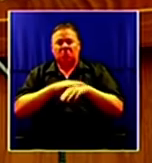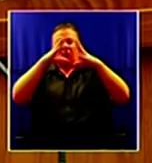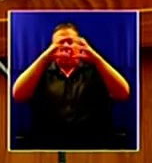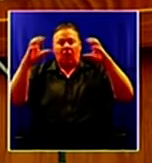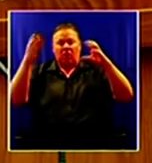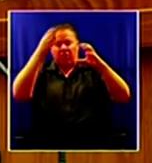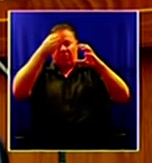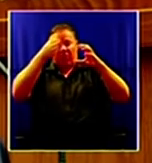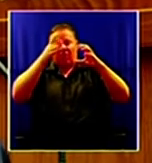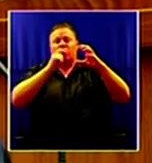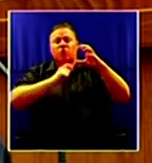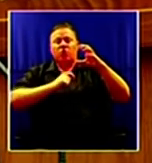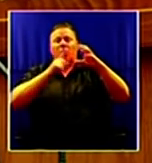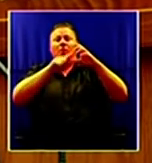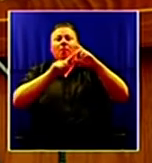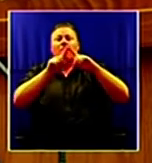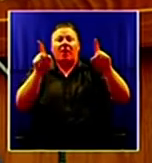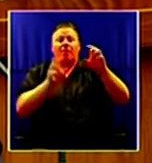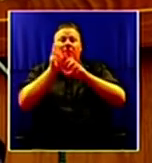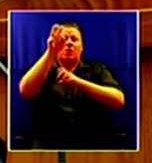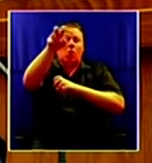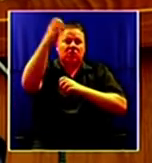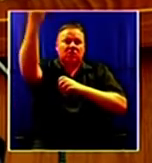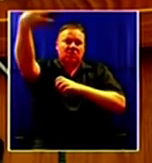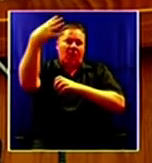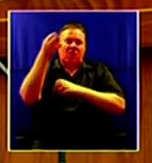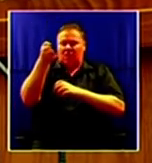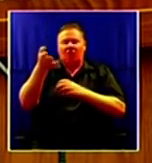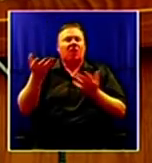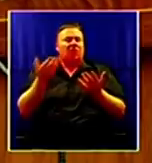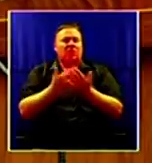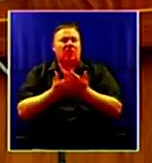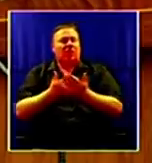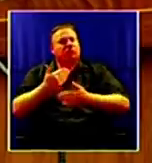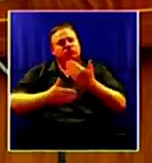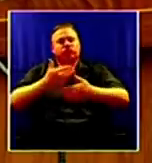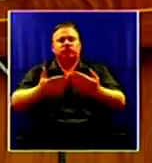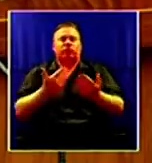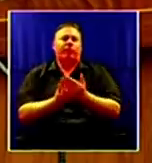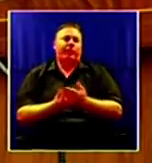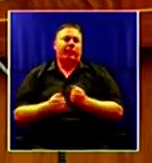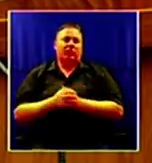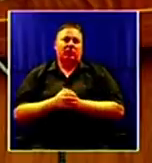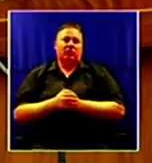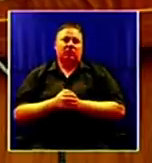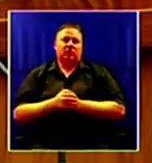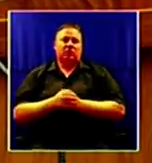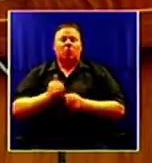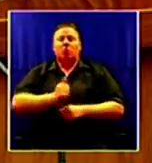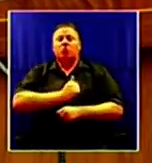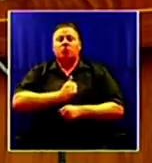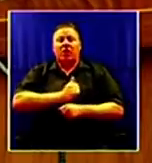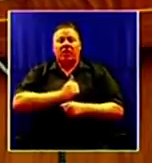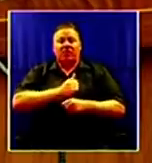The brave and fearless sacrifices of our frontline workers continue to save thousands of